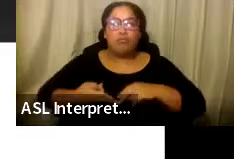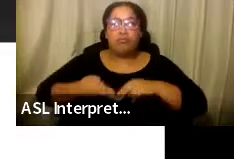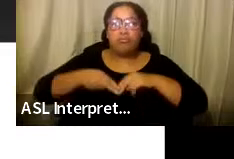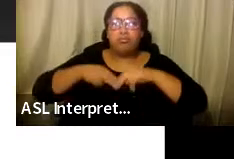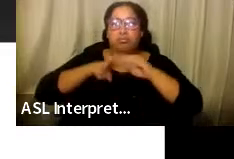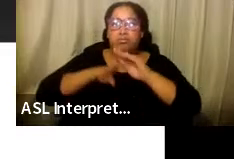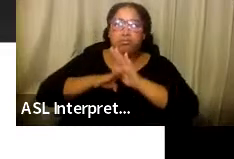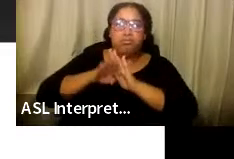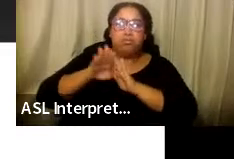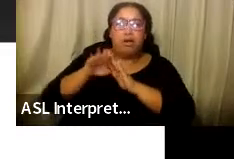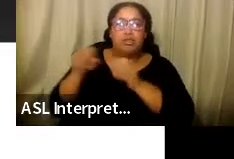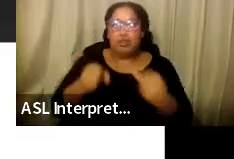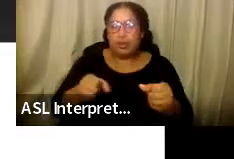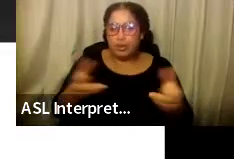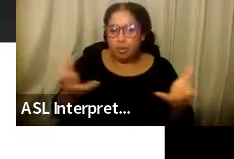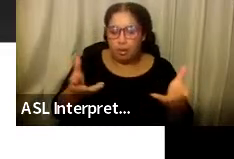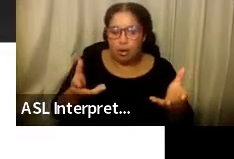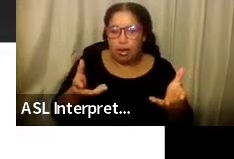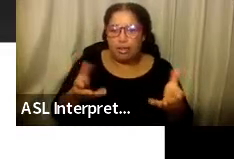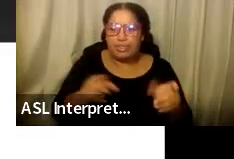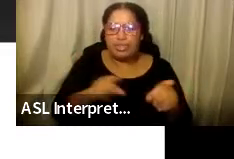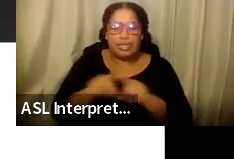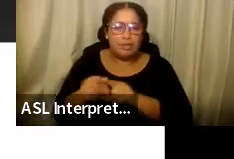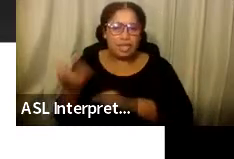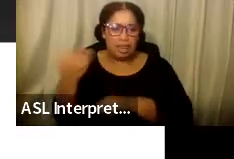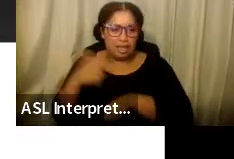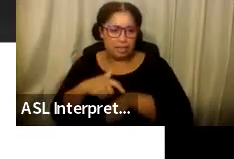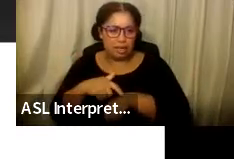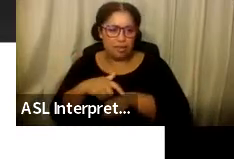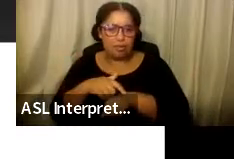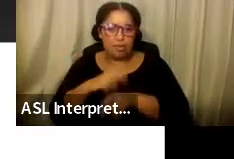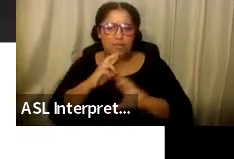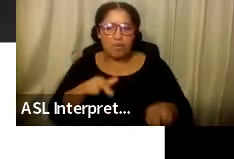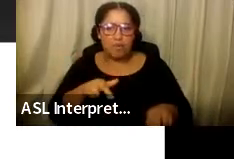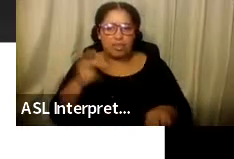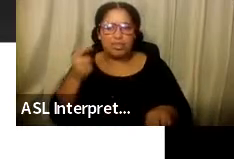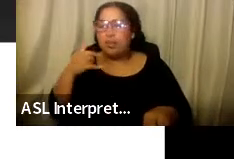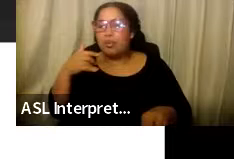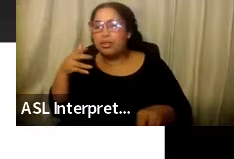similar to what we reported last time.